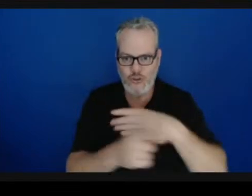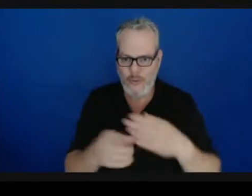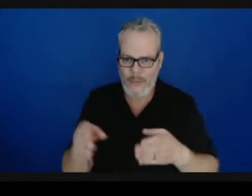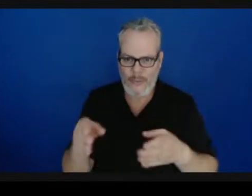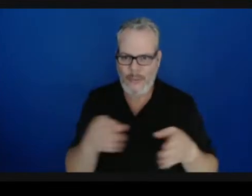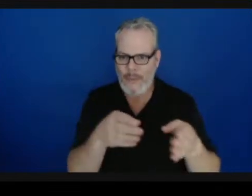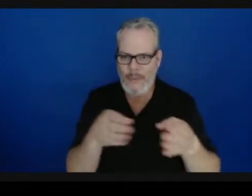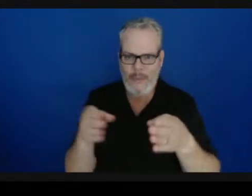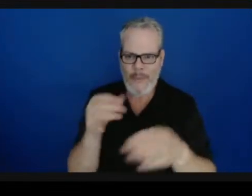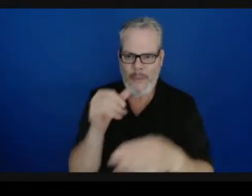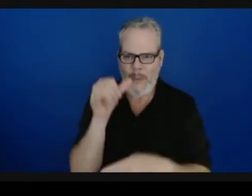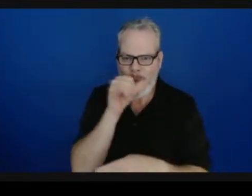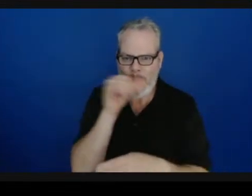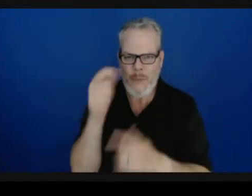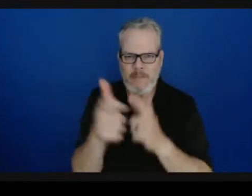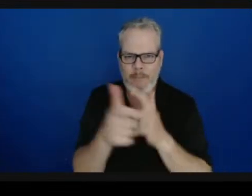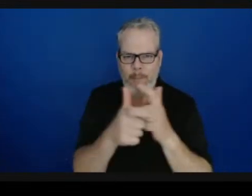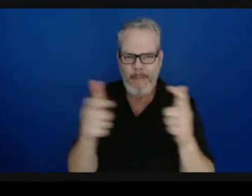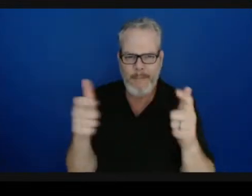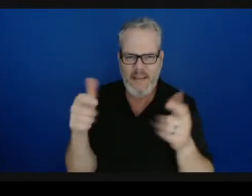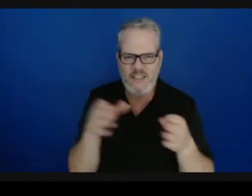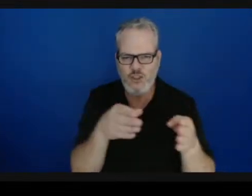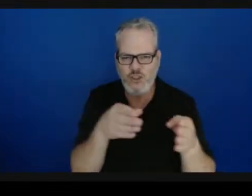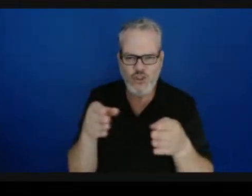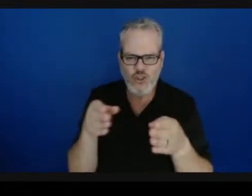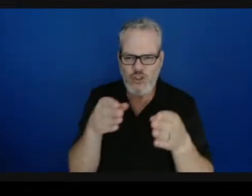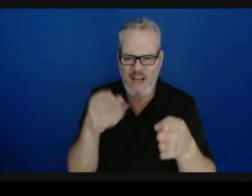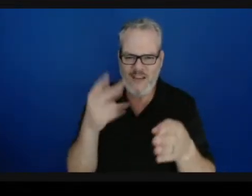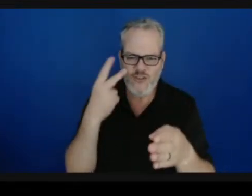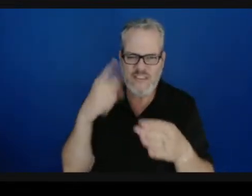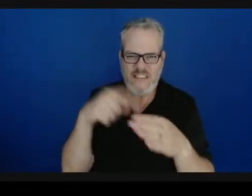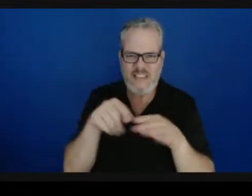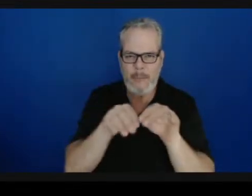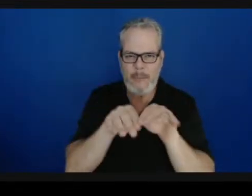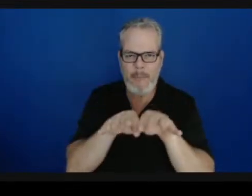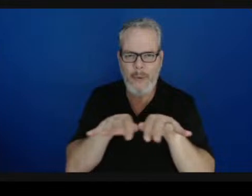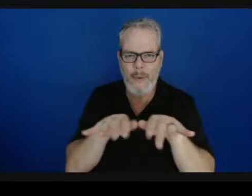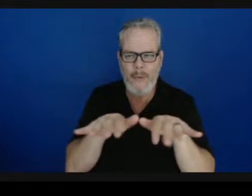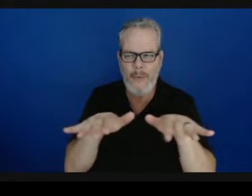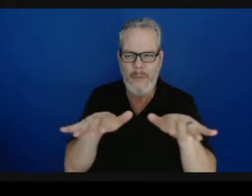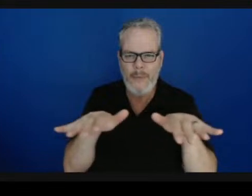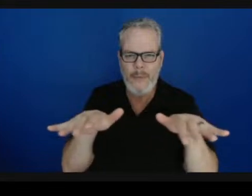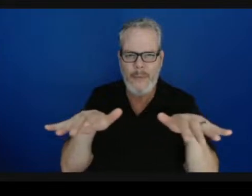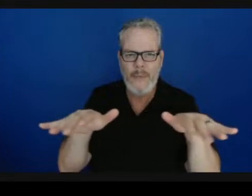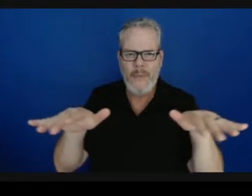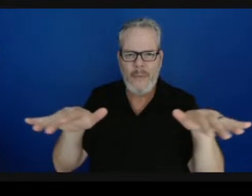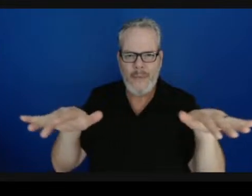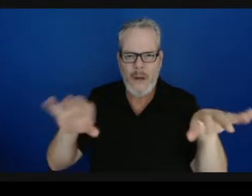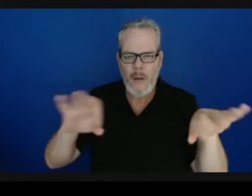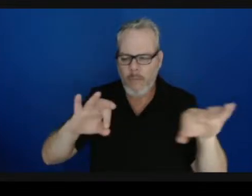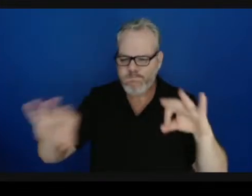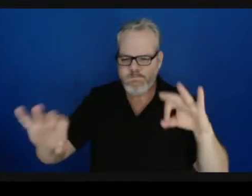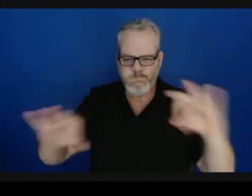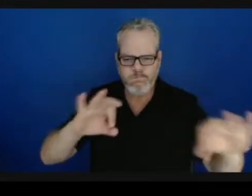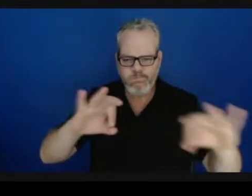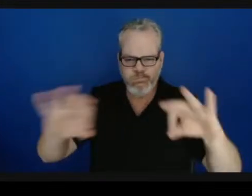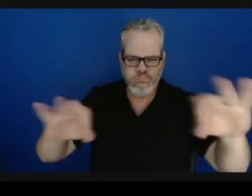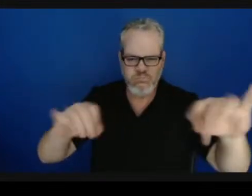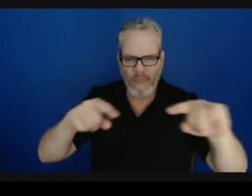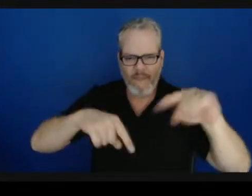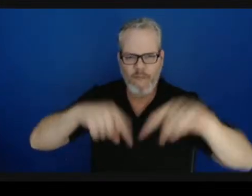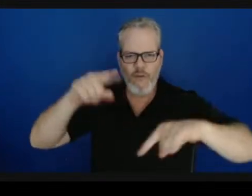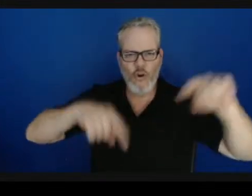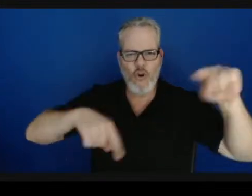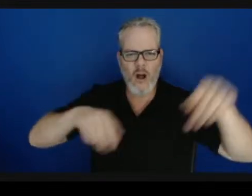Look at that big channel. Overflow channels, braids in here. We're starting to build a spatter rampart along that southern